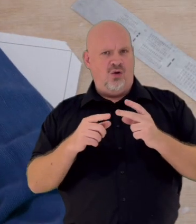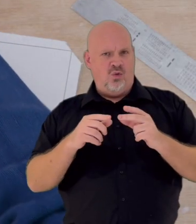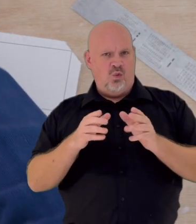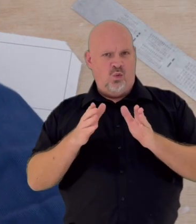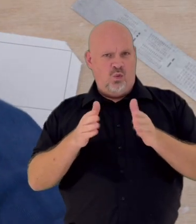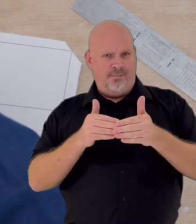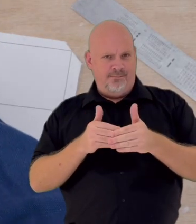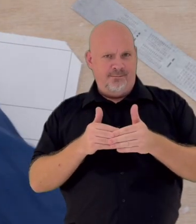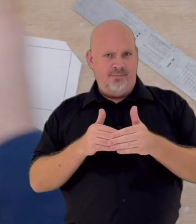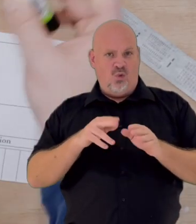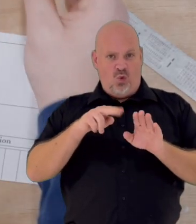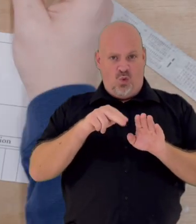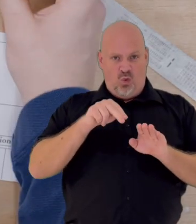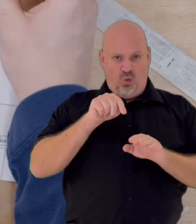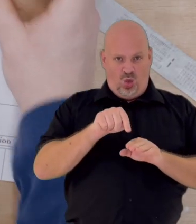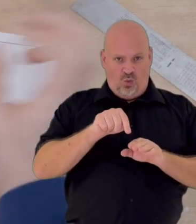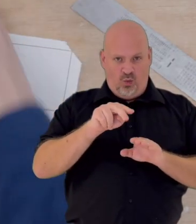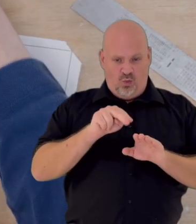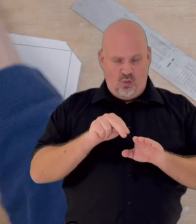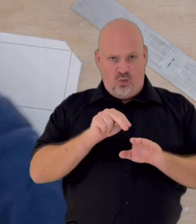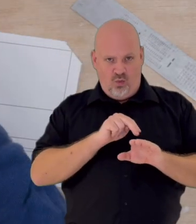glue this,